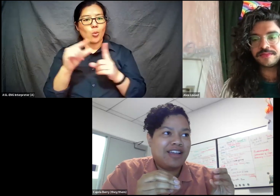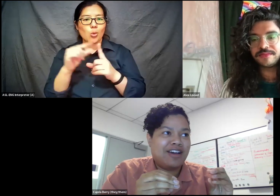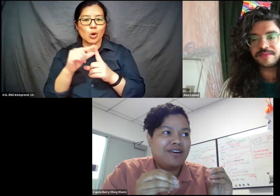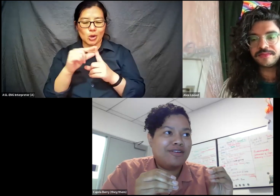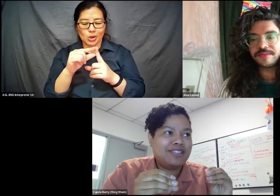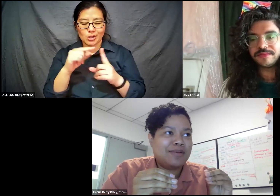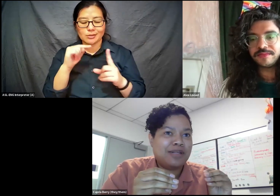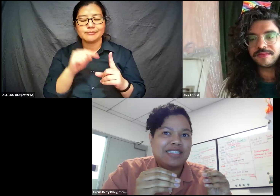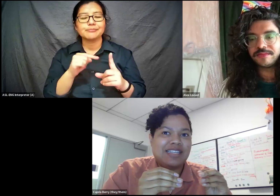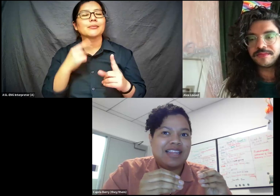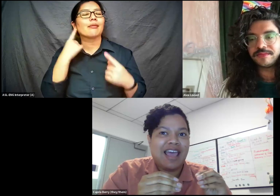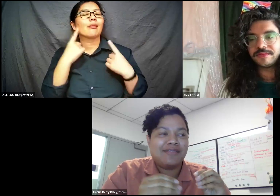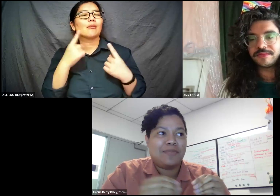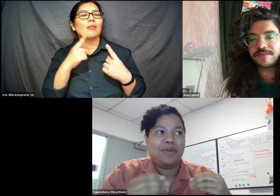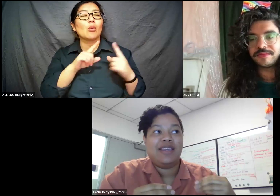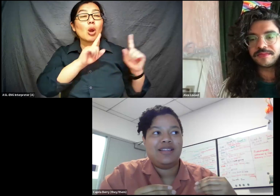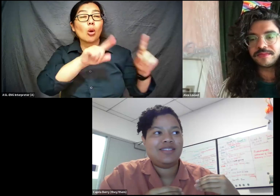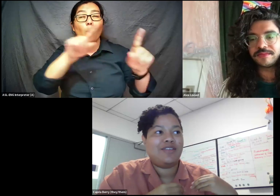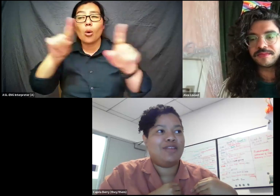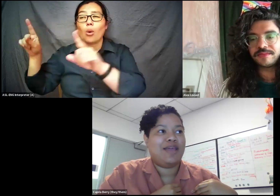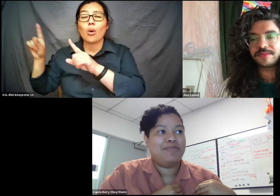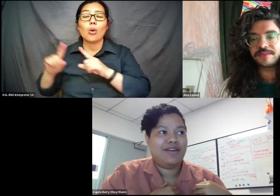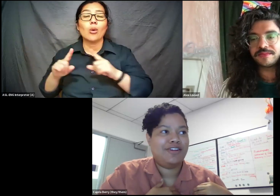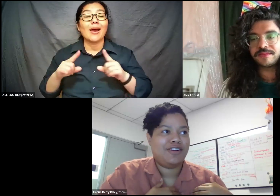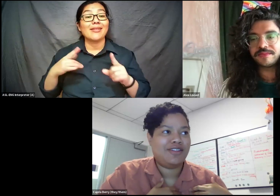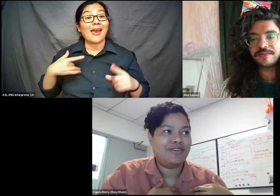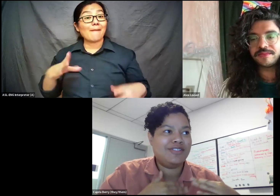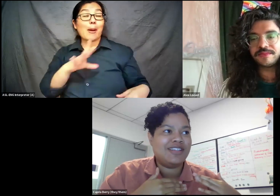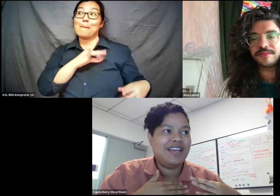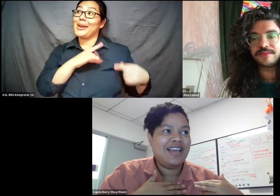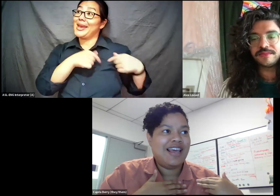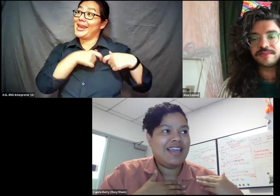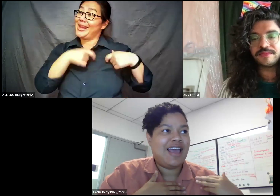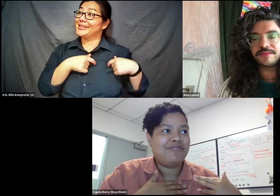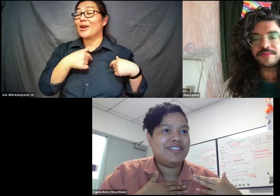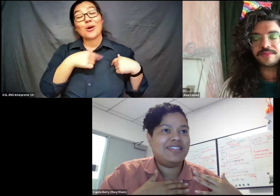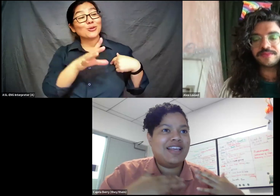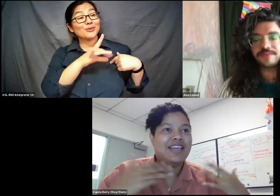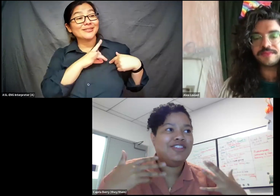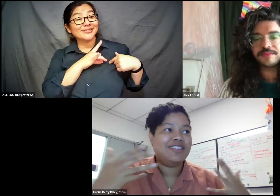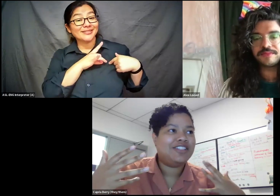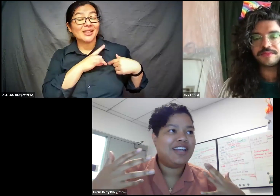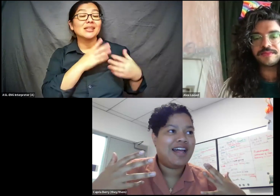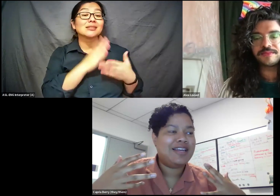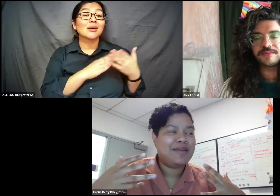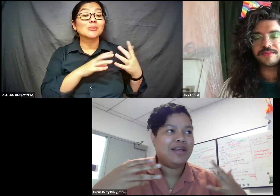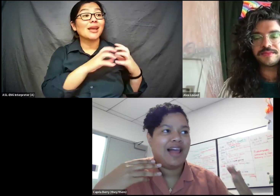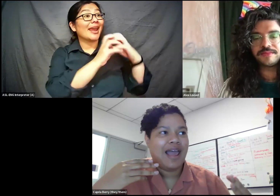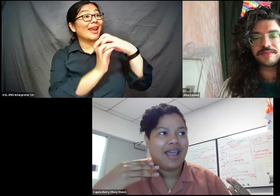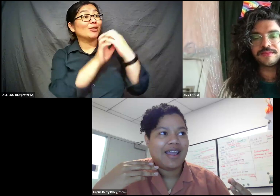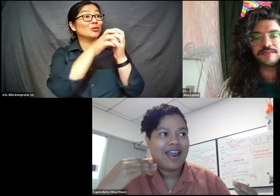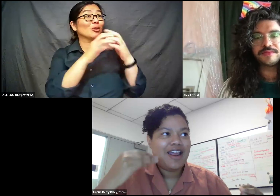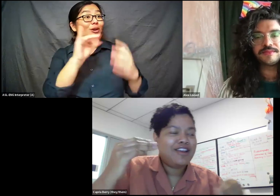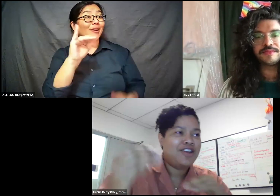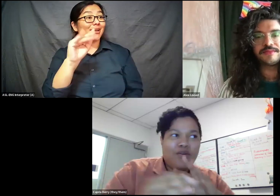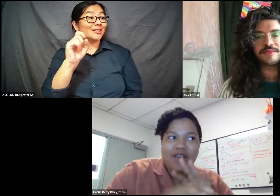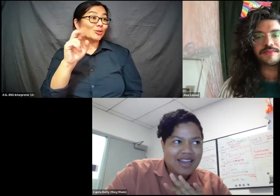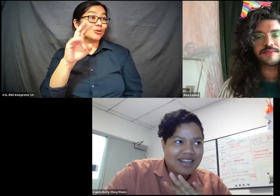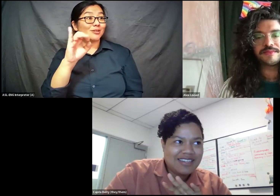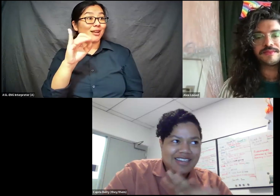you two modeled being in conversation with one another. Yeah, just feels very like you're